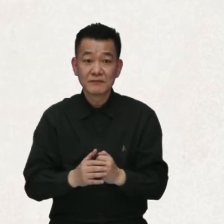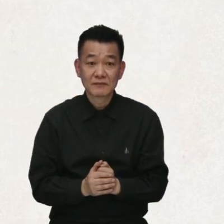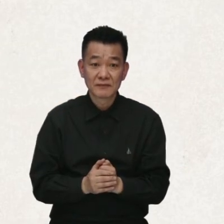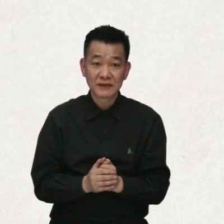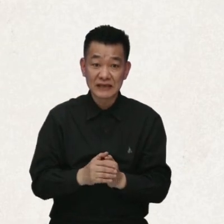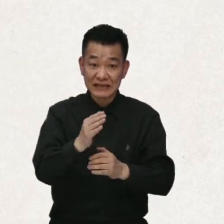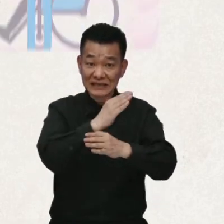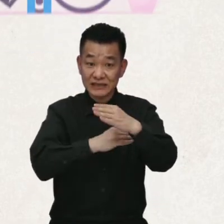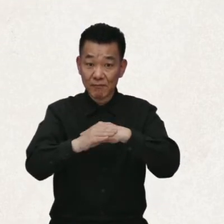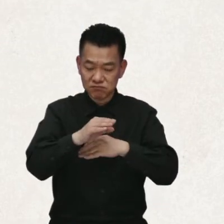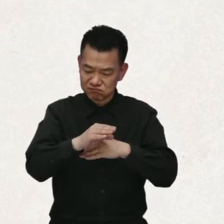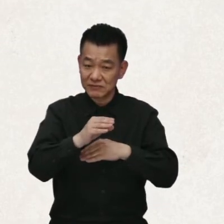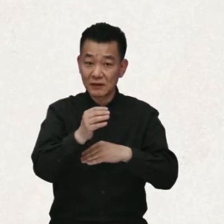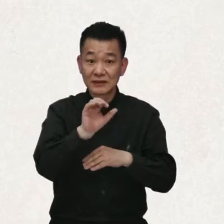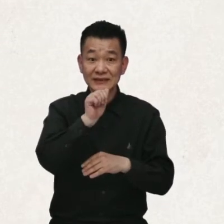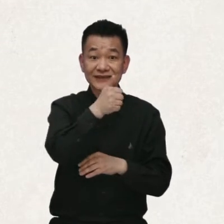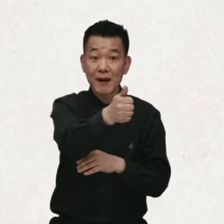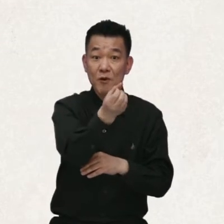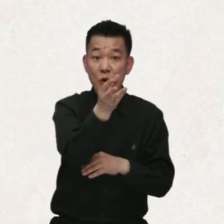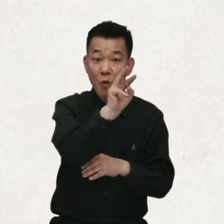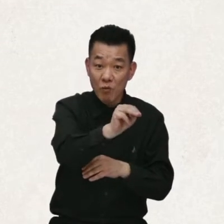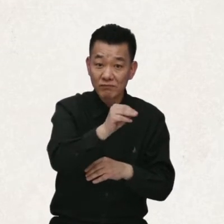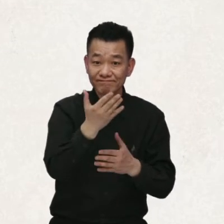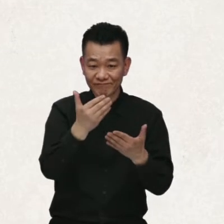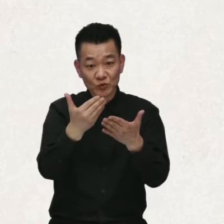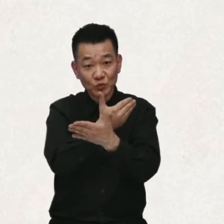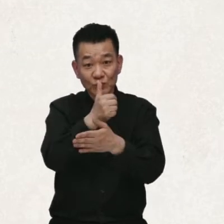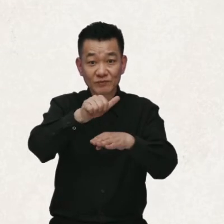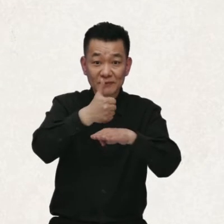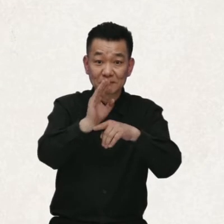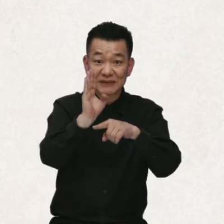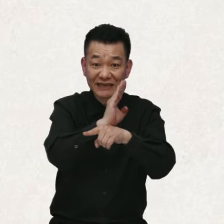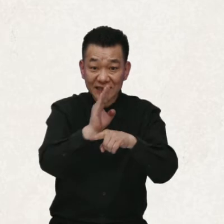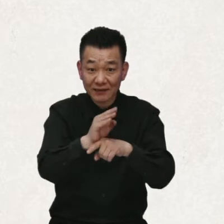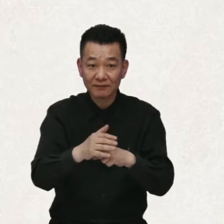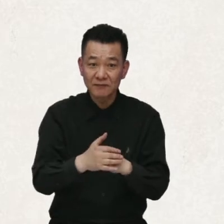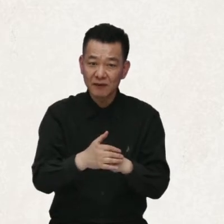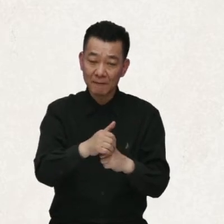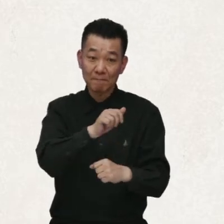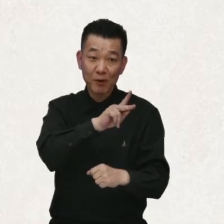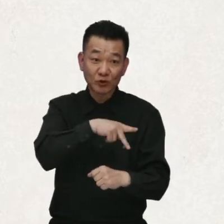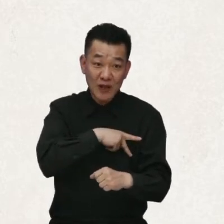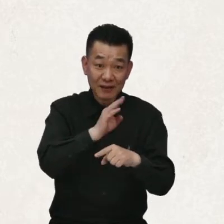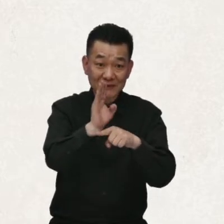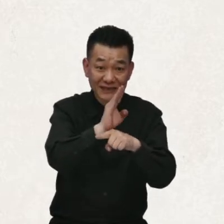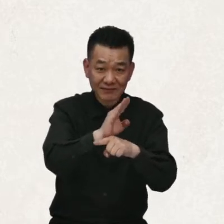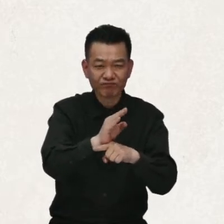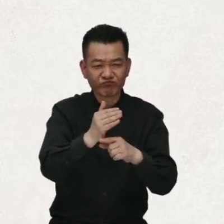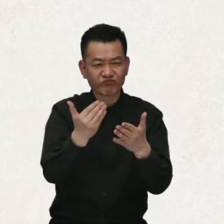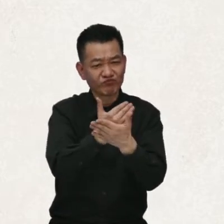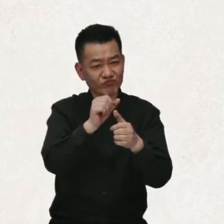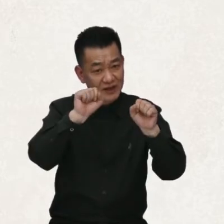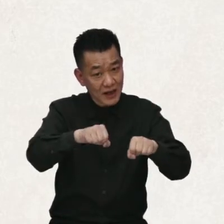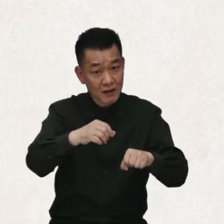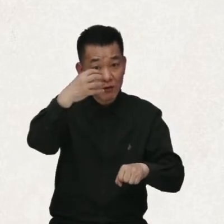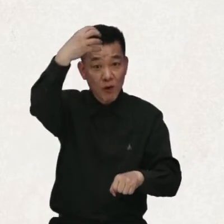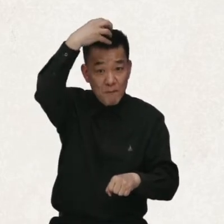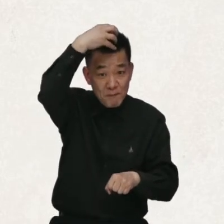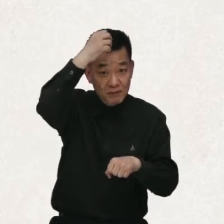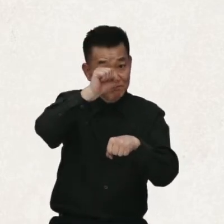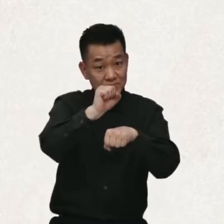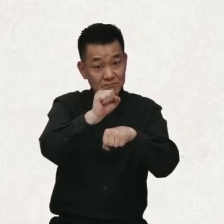And opportunities for self-employment, entrepreneurship, and starting one's own business should be promoted. Persons